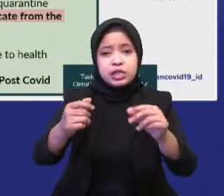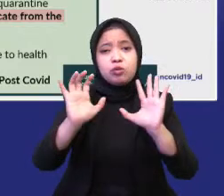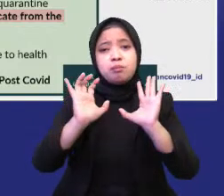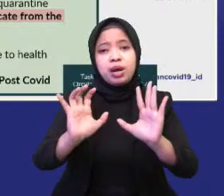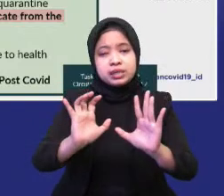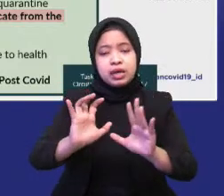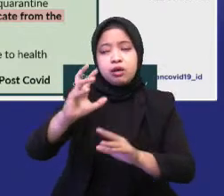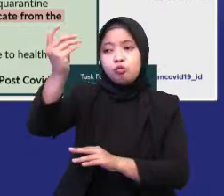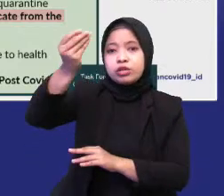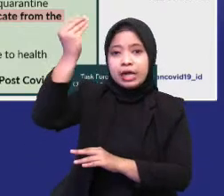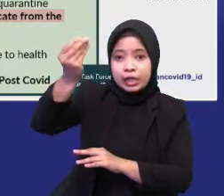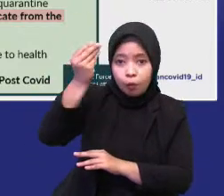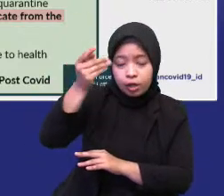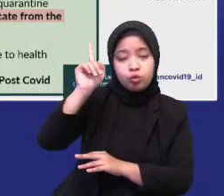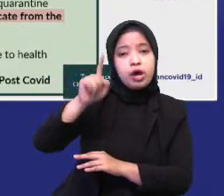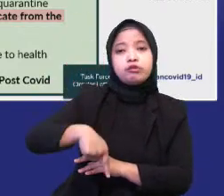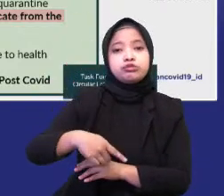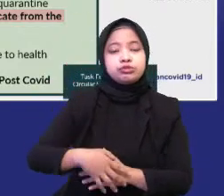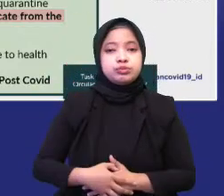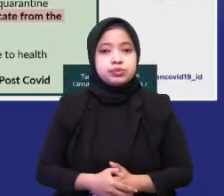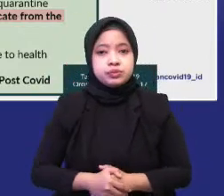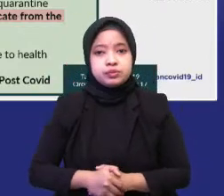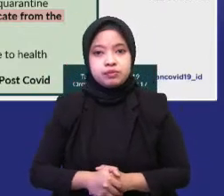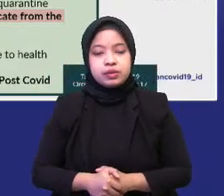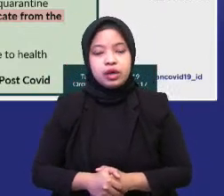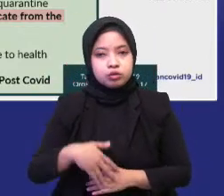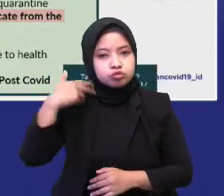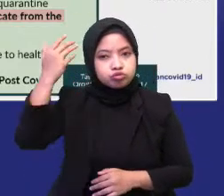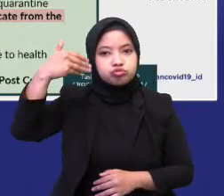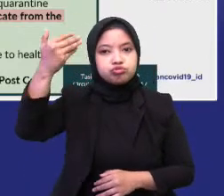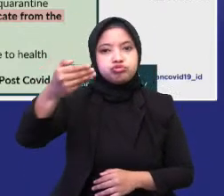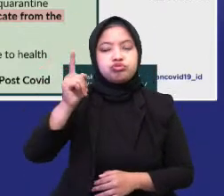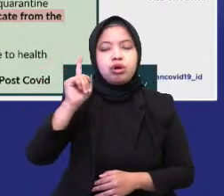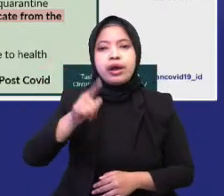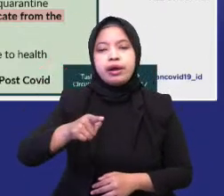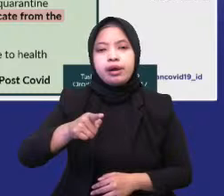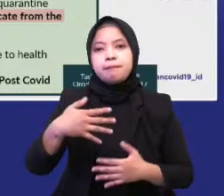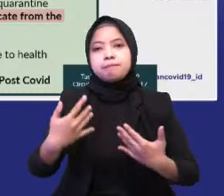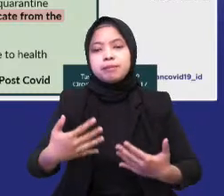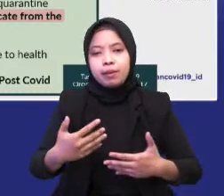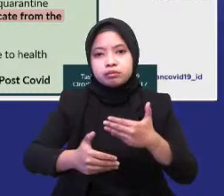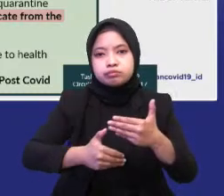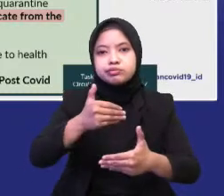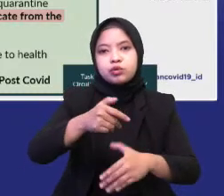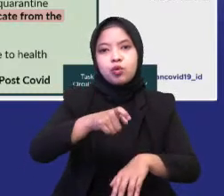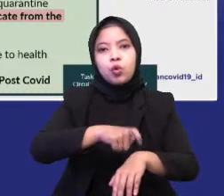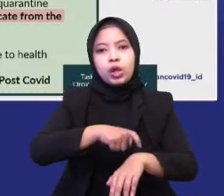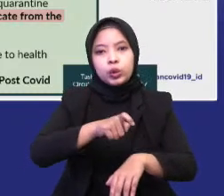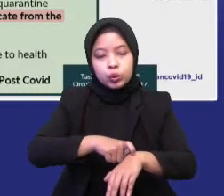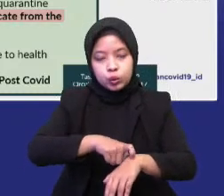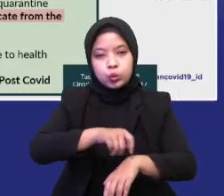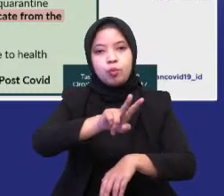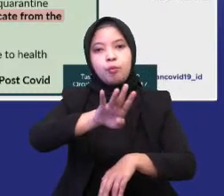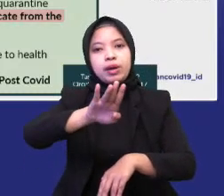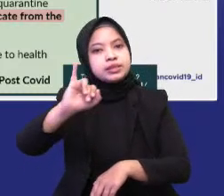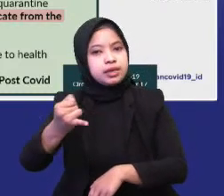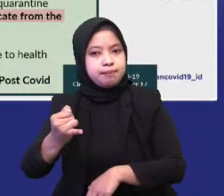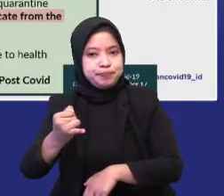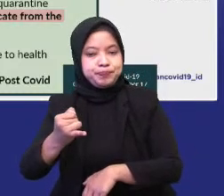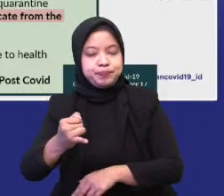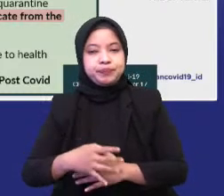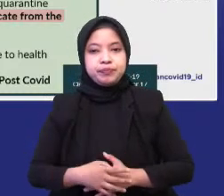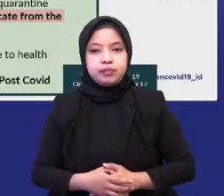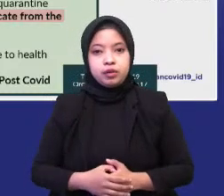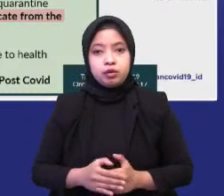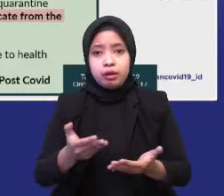foreign travelers who have just received the first dose of vaccinations at least 14 days before departure or not at